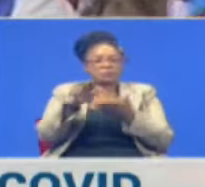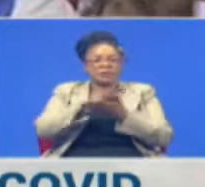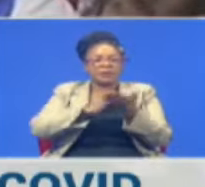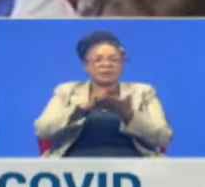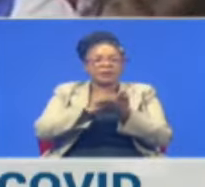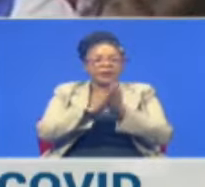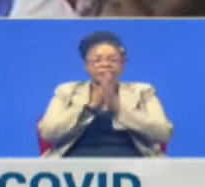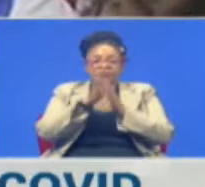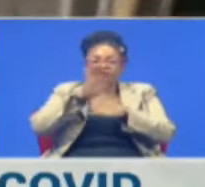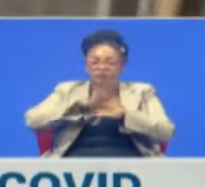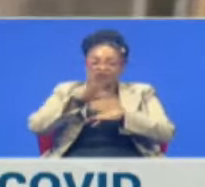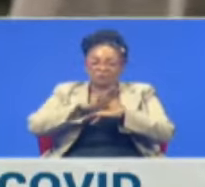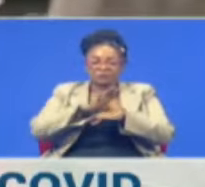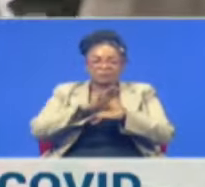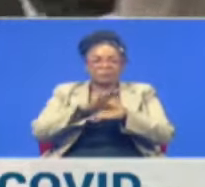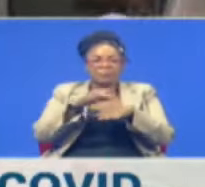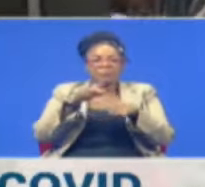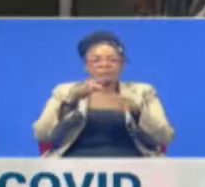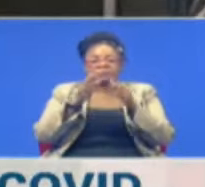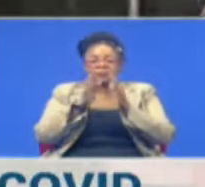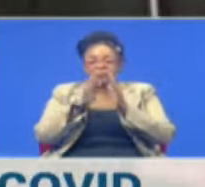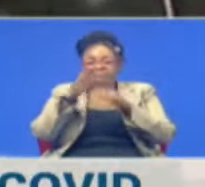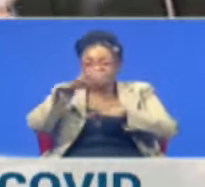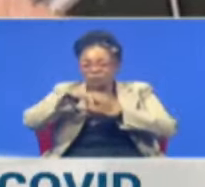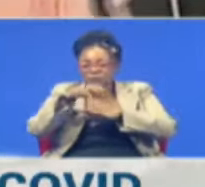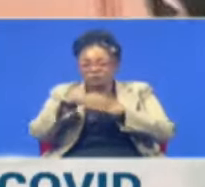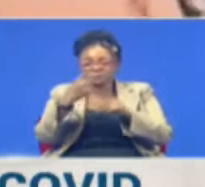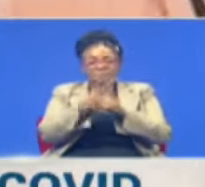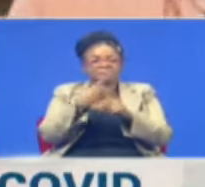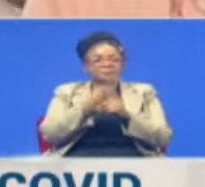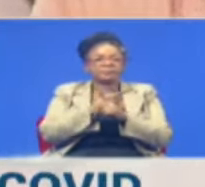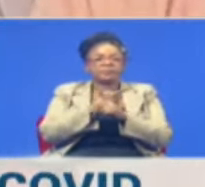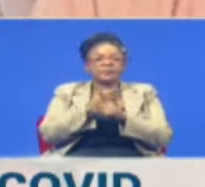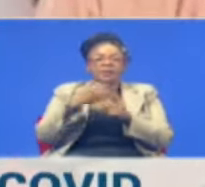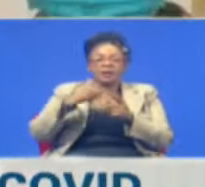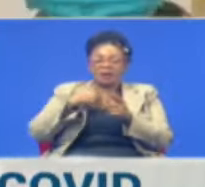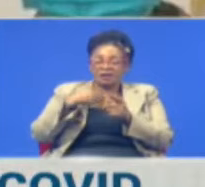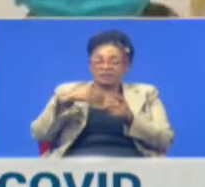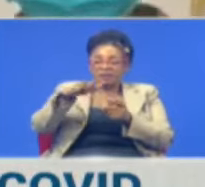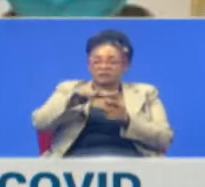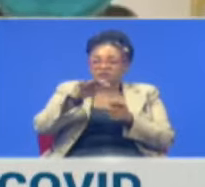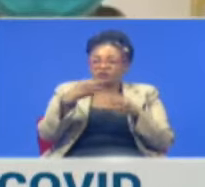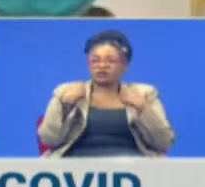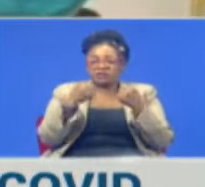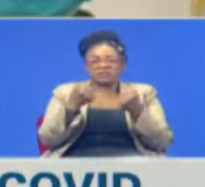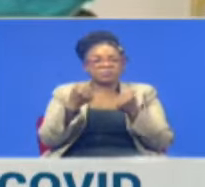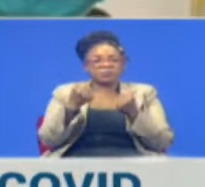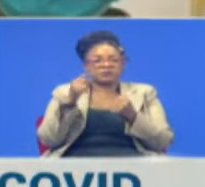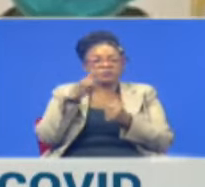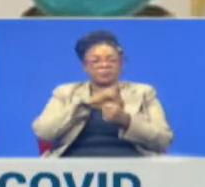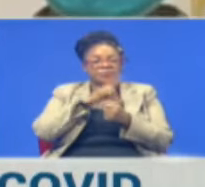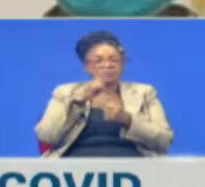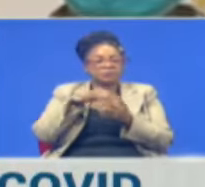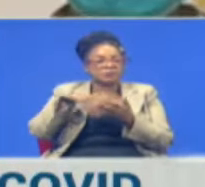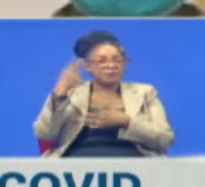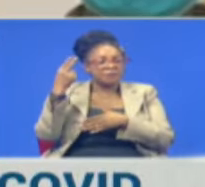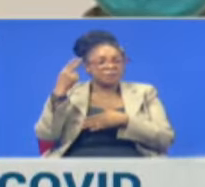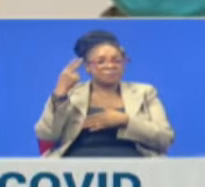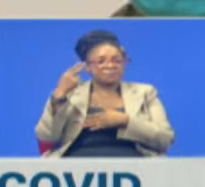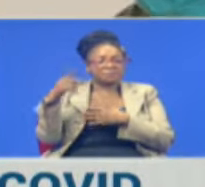worship and the public transport have been considered high-risk areas. Last month, we had